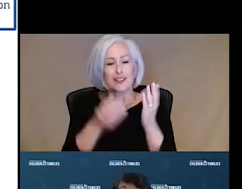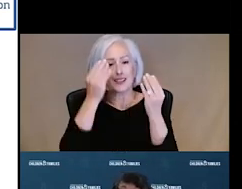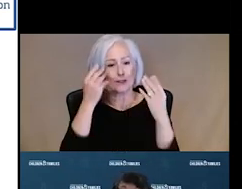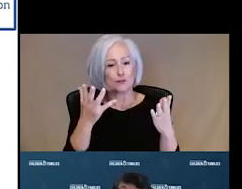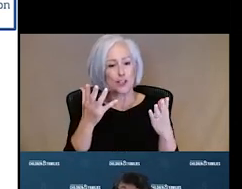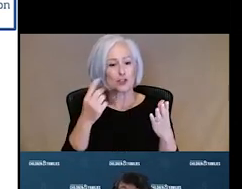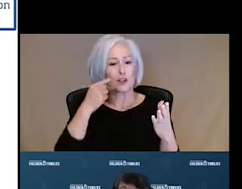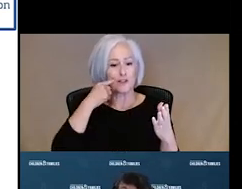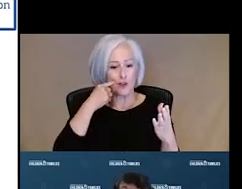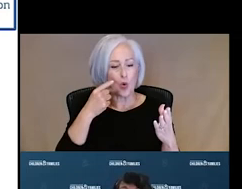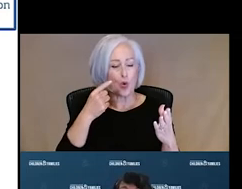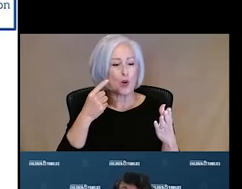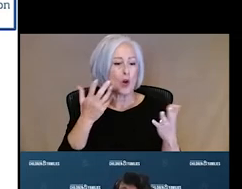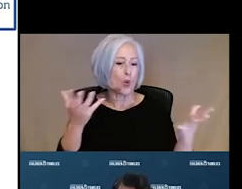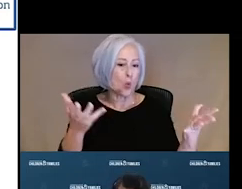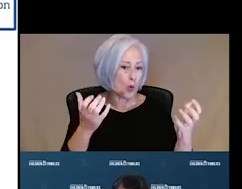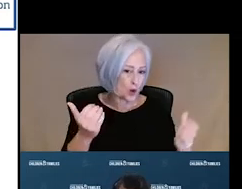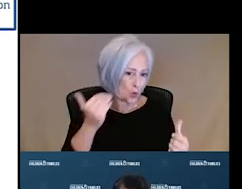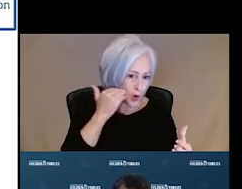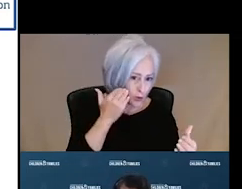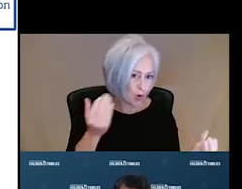hear more specific details on.